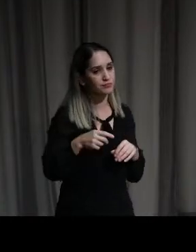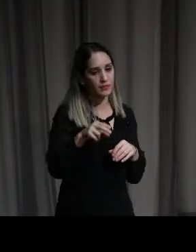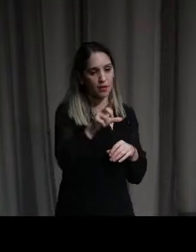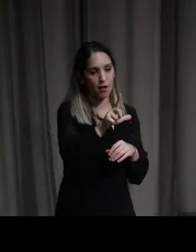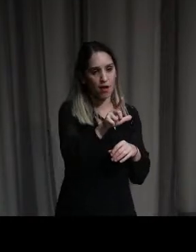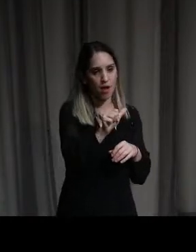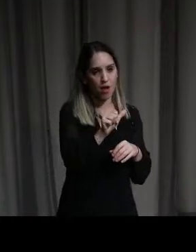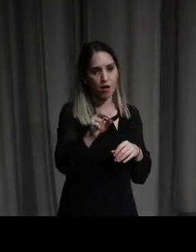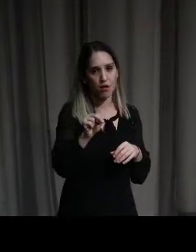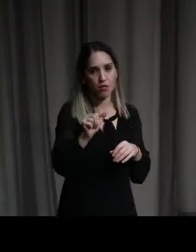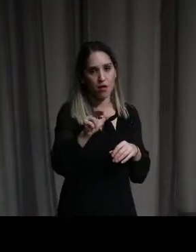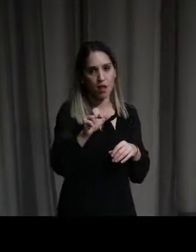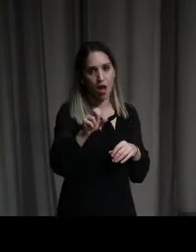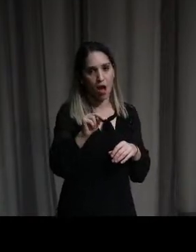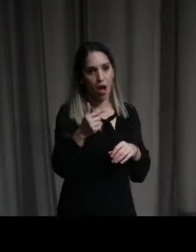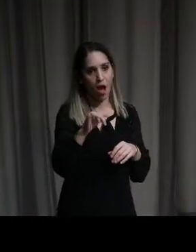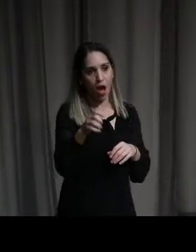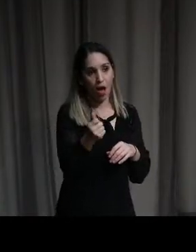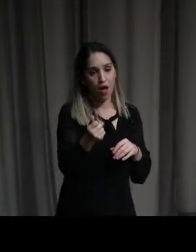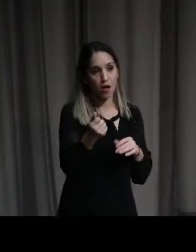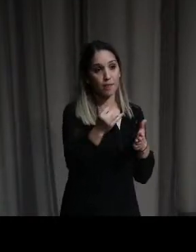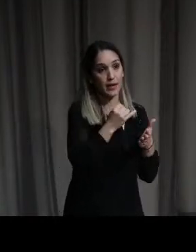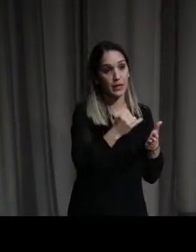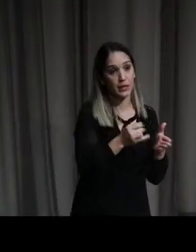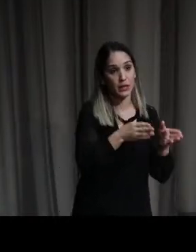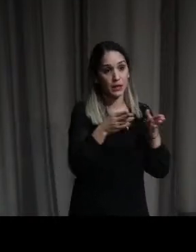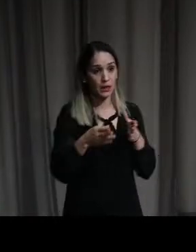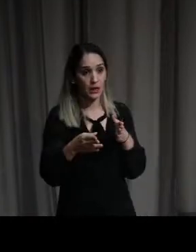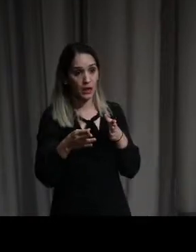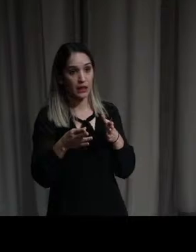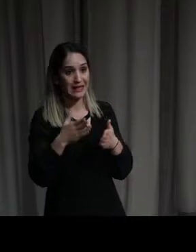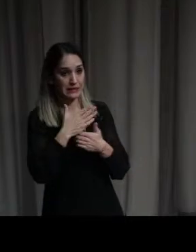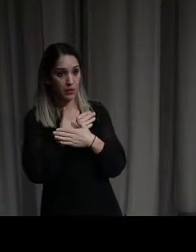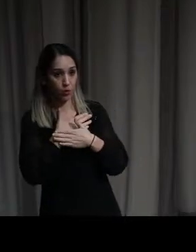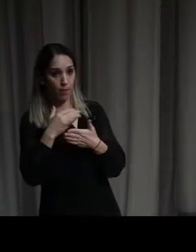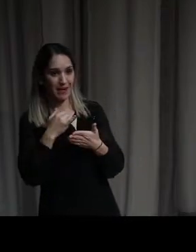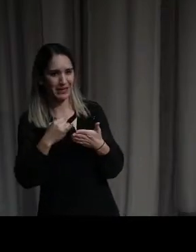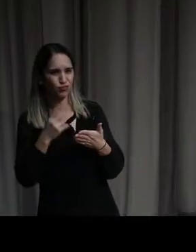can see a certain type of spirituality in that work as well.